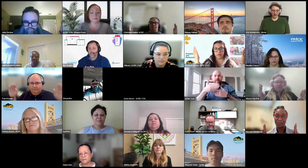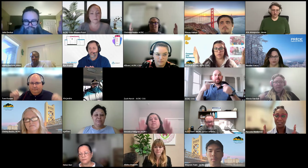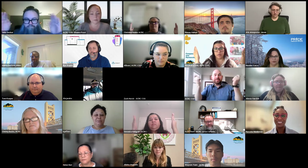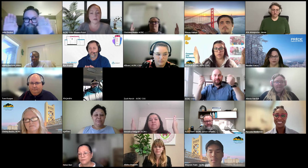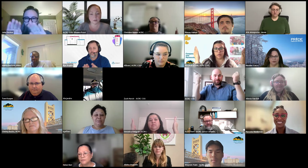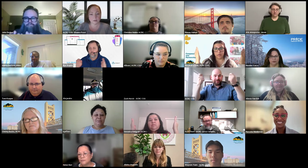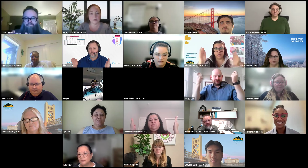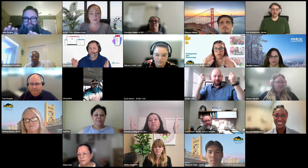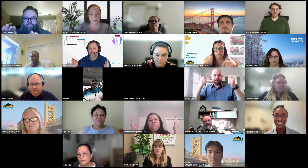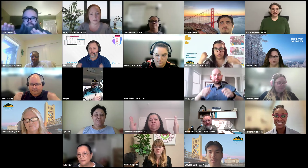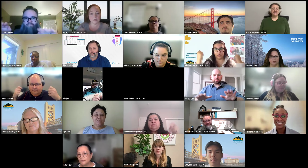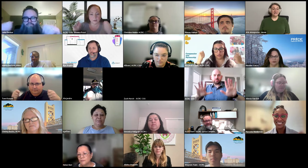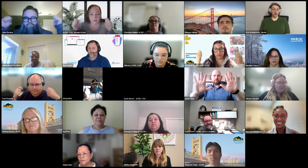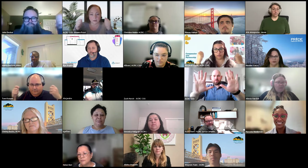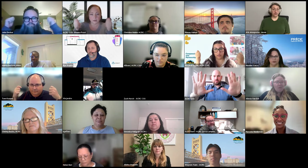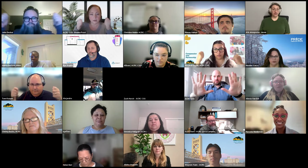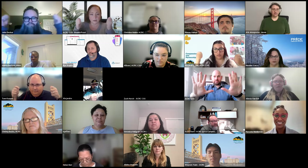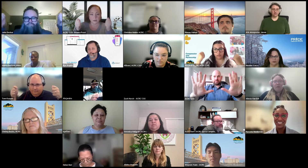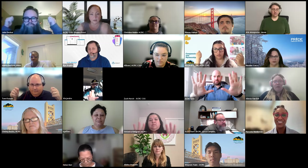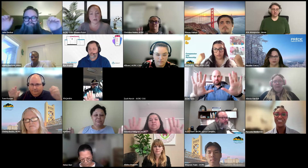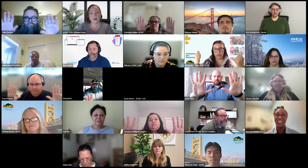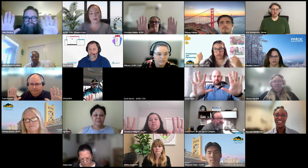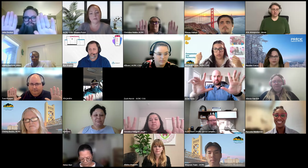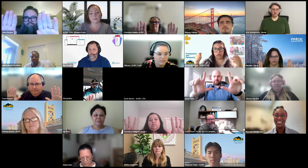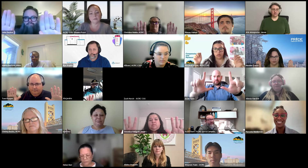So opening and then ceremony.